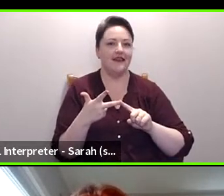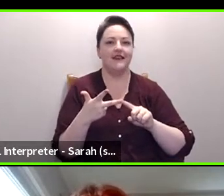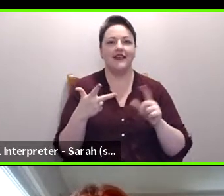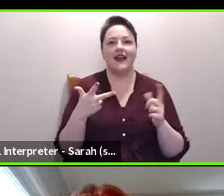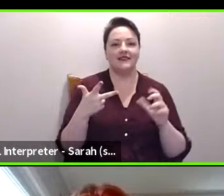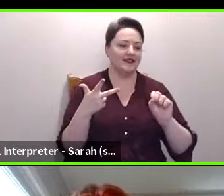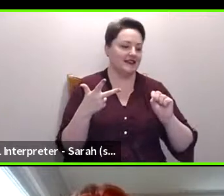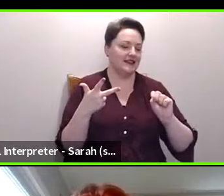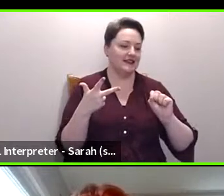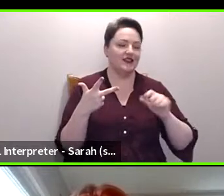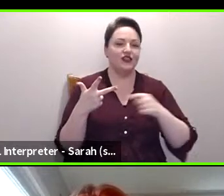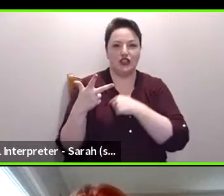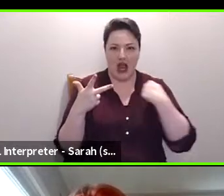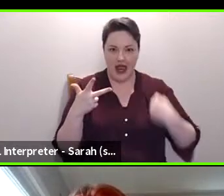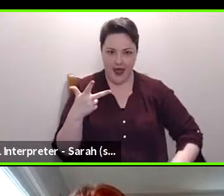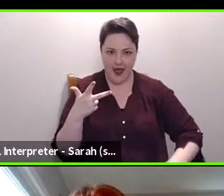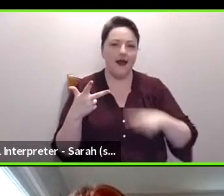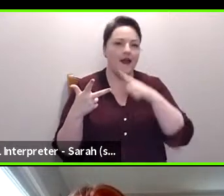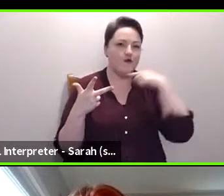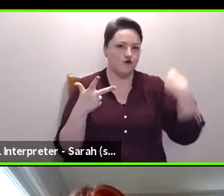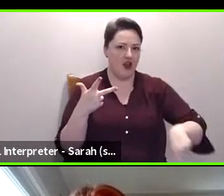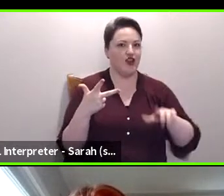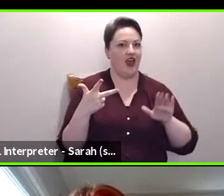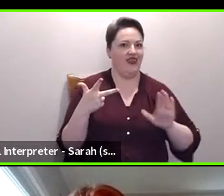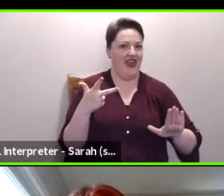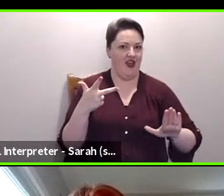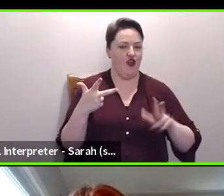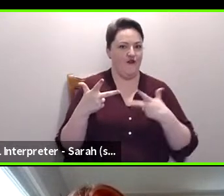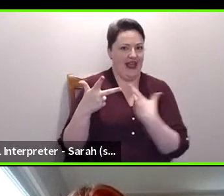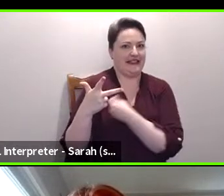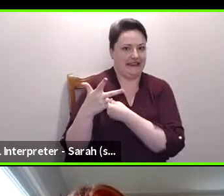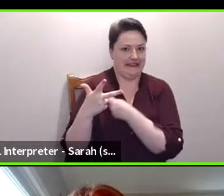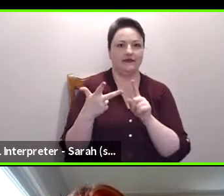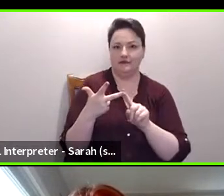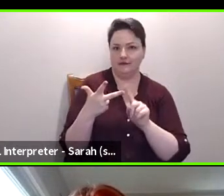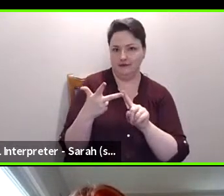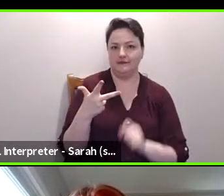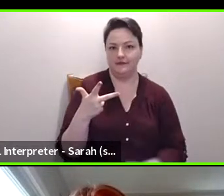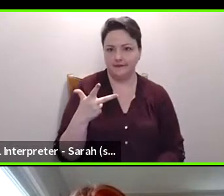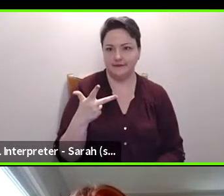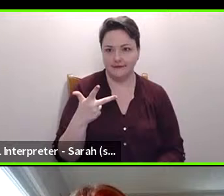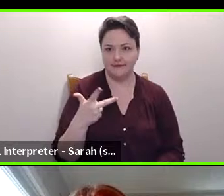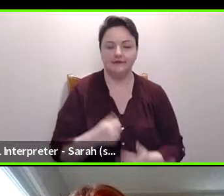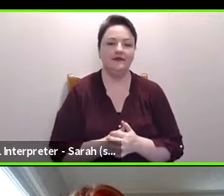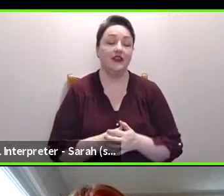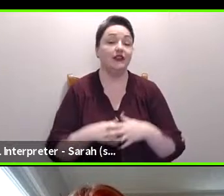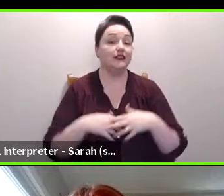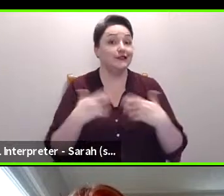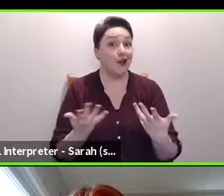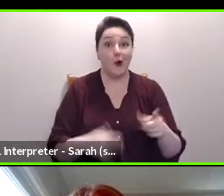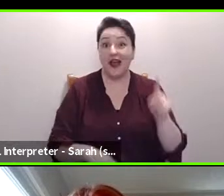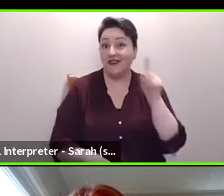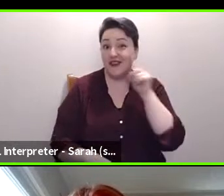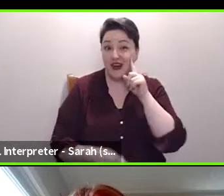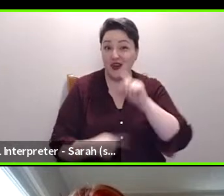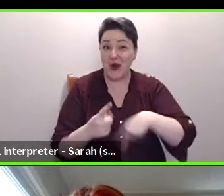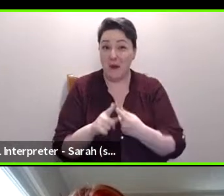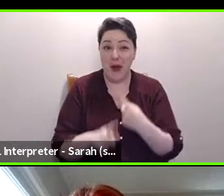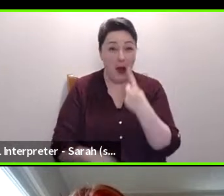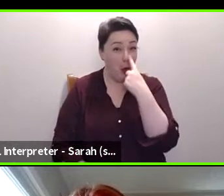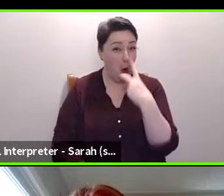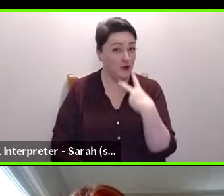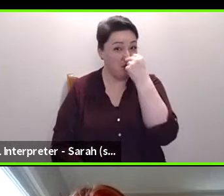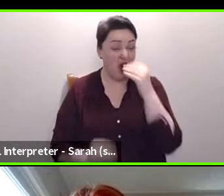which China and Russia made. So I have not heard of a single